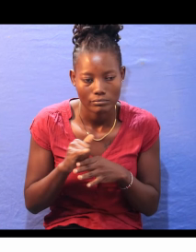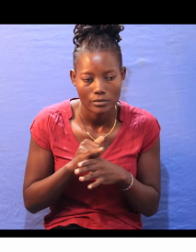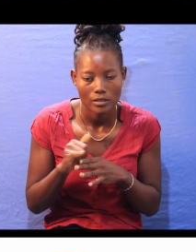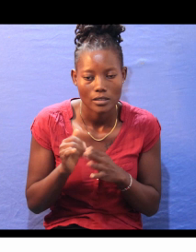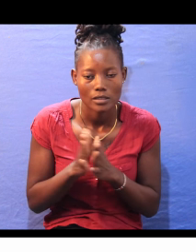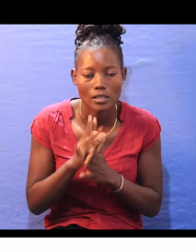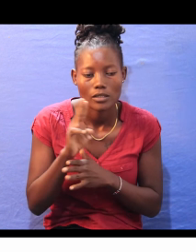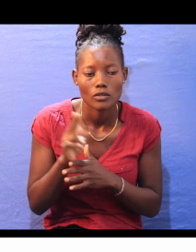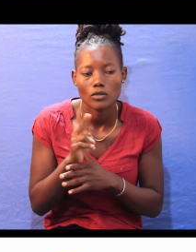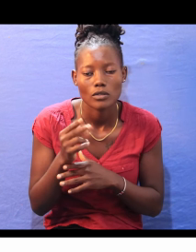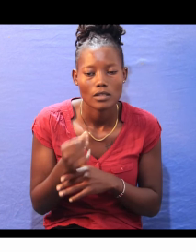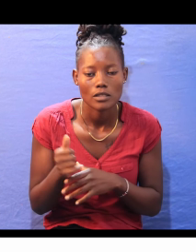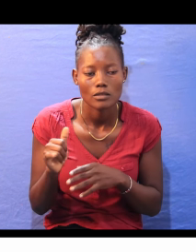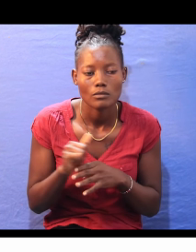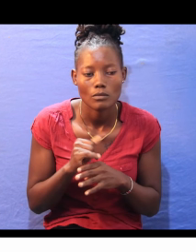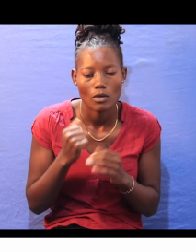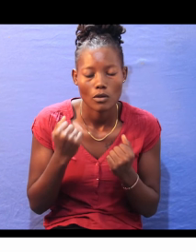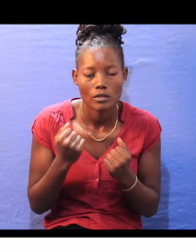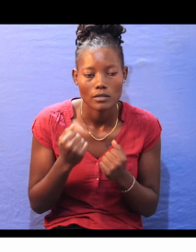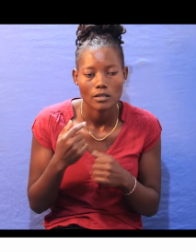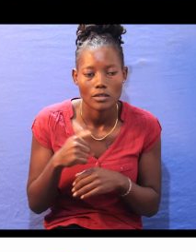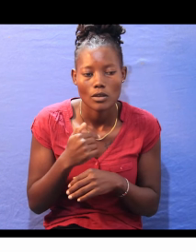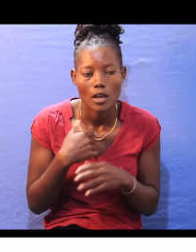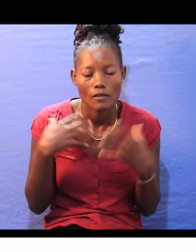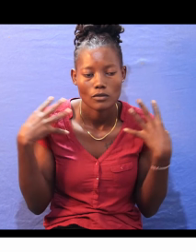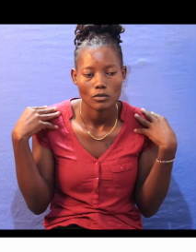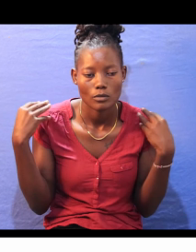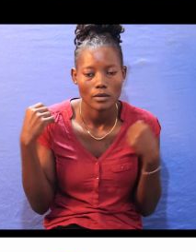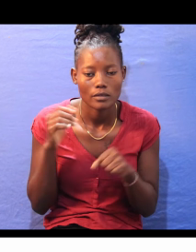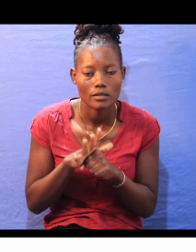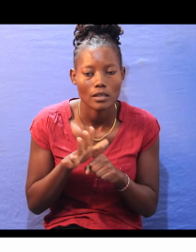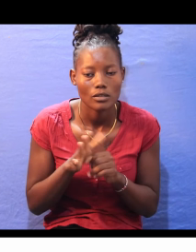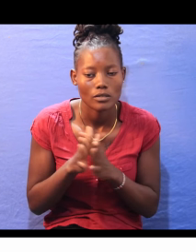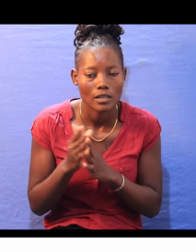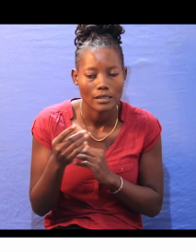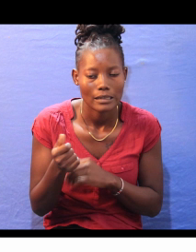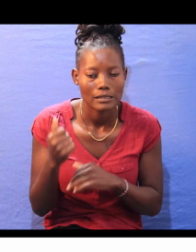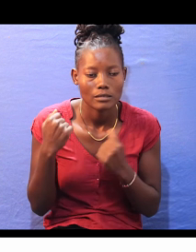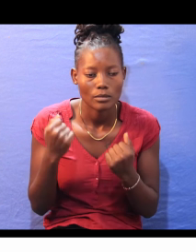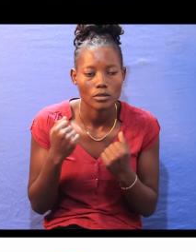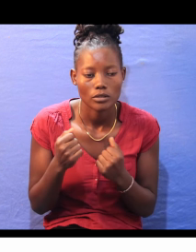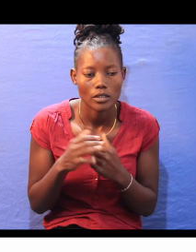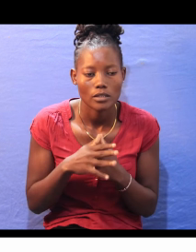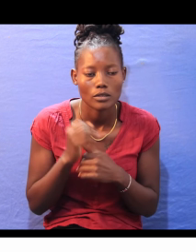maximal strength, we have squats, presses, and deadlifts. And the maximal strength is going to be the